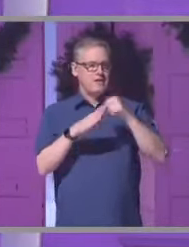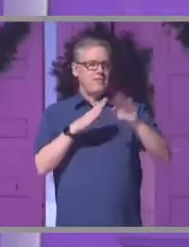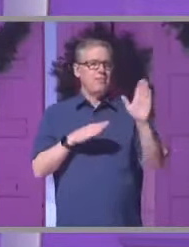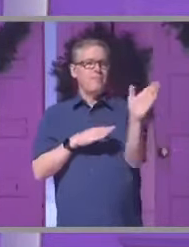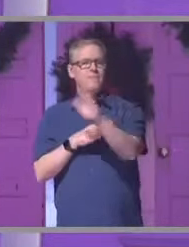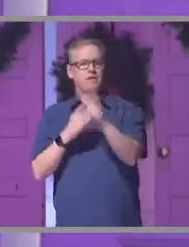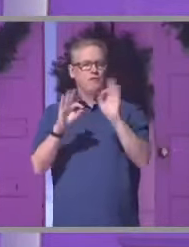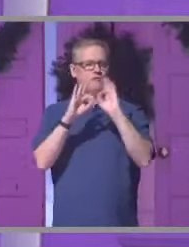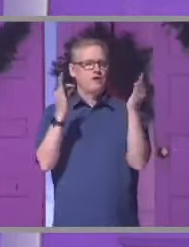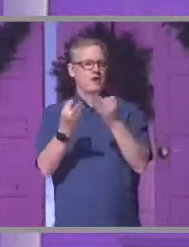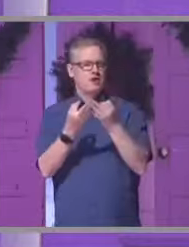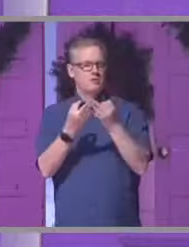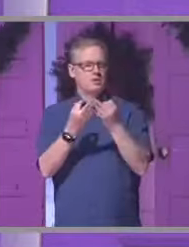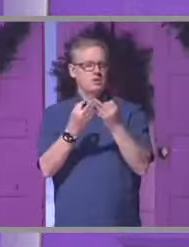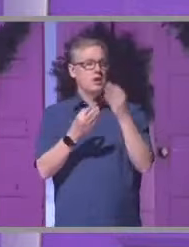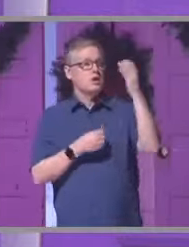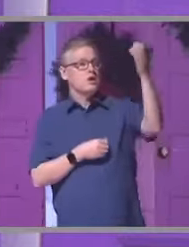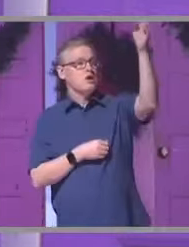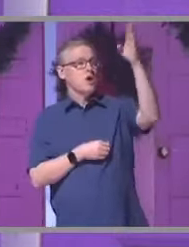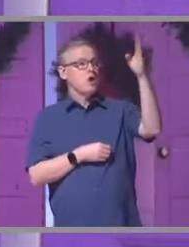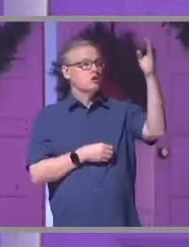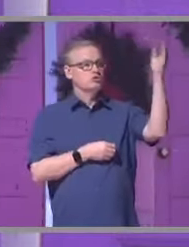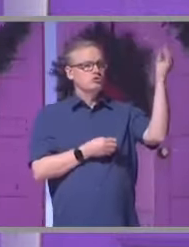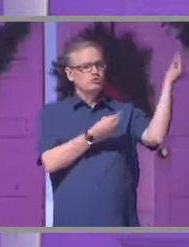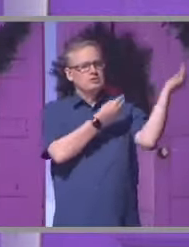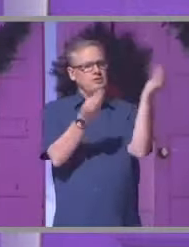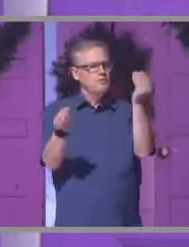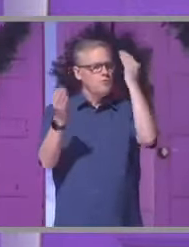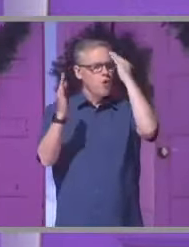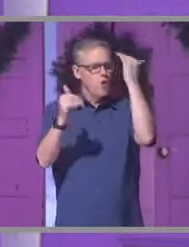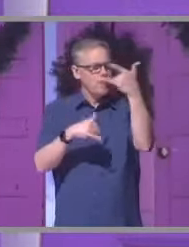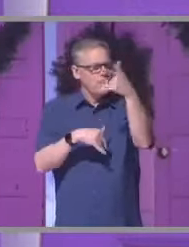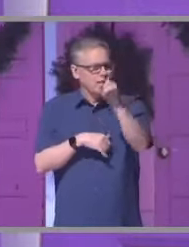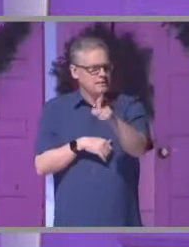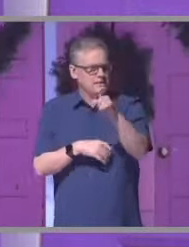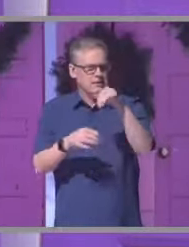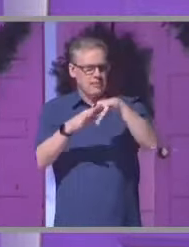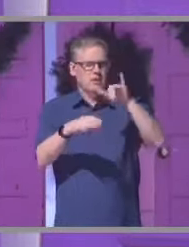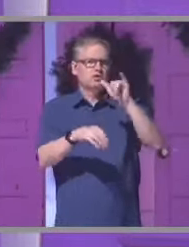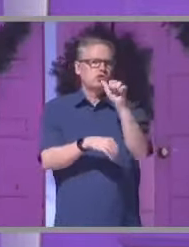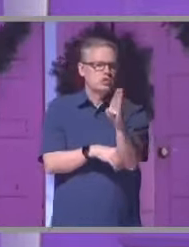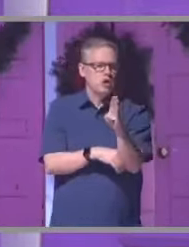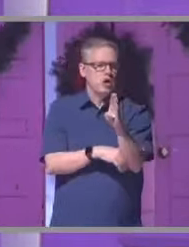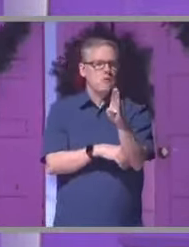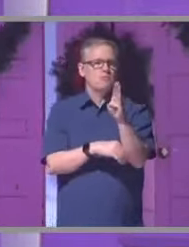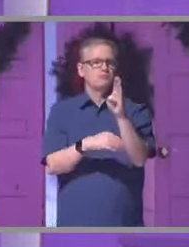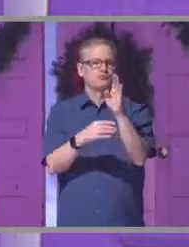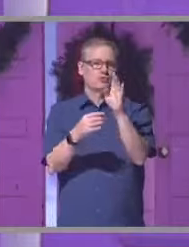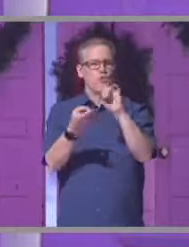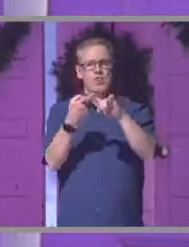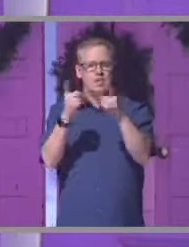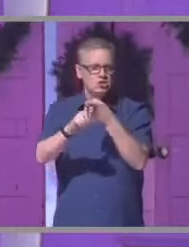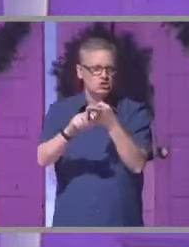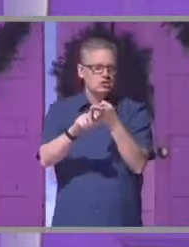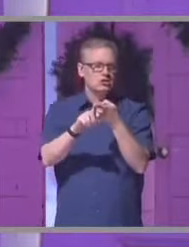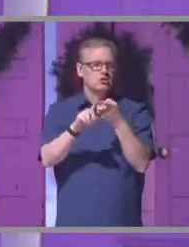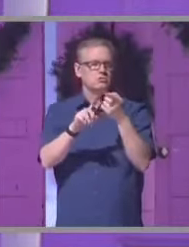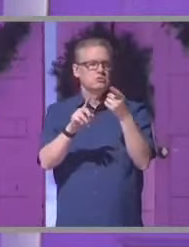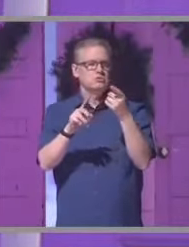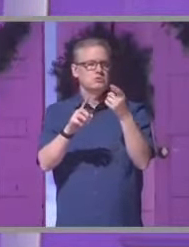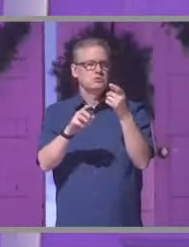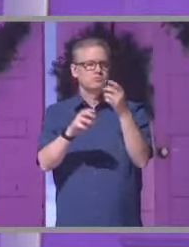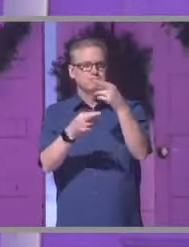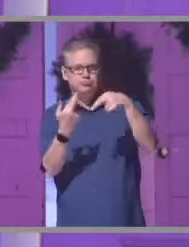family? God, would you be the hope for them that they need in their jobs and in their relationships? God, would you give them